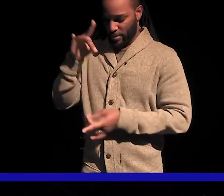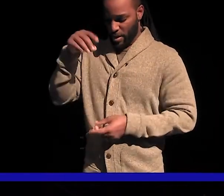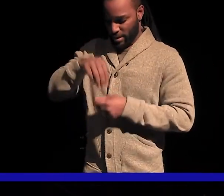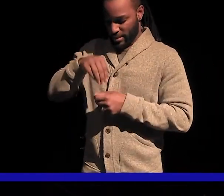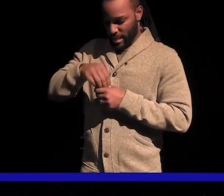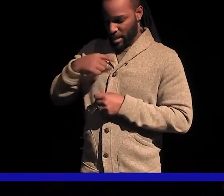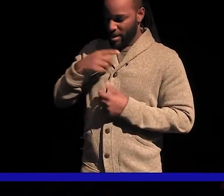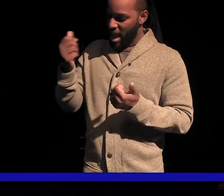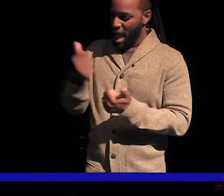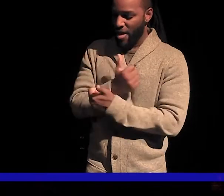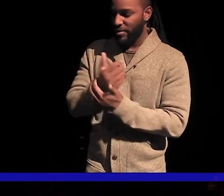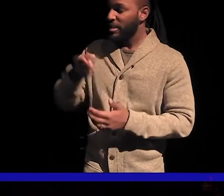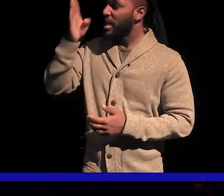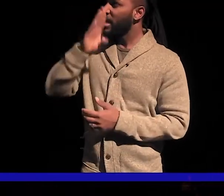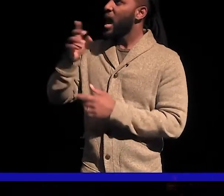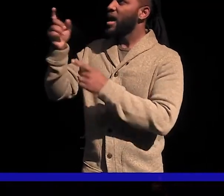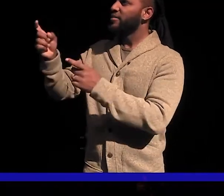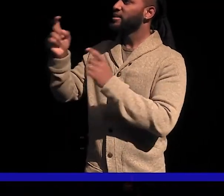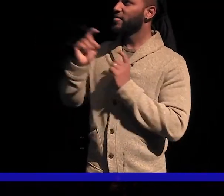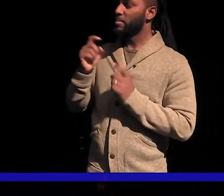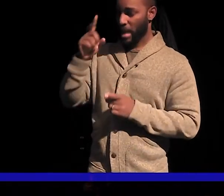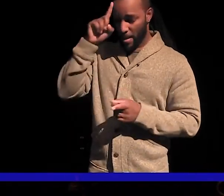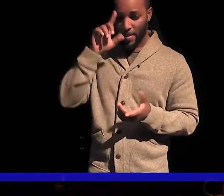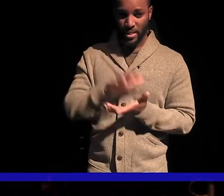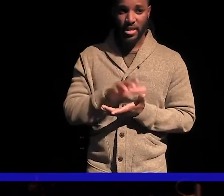that God has for us.